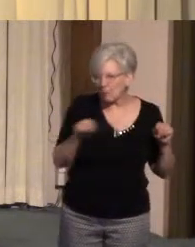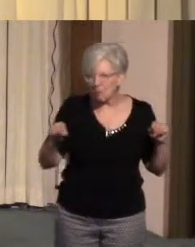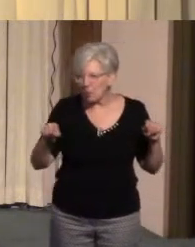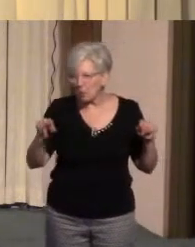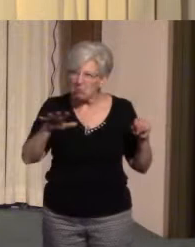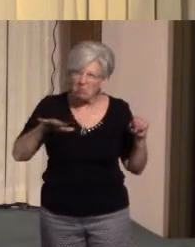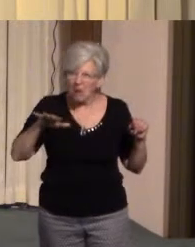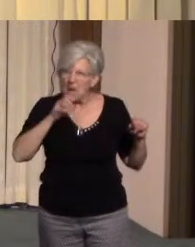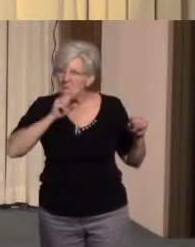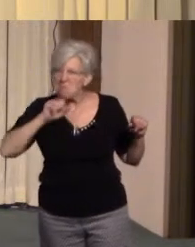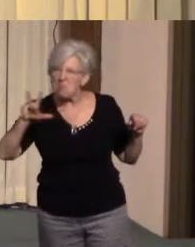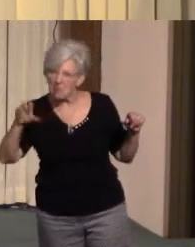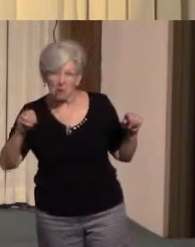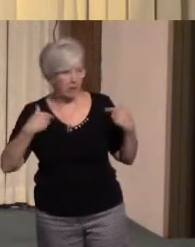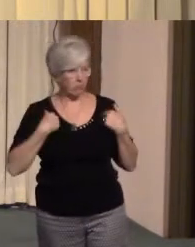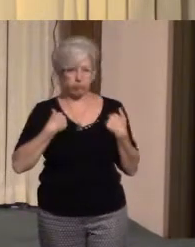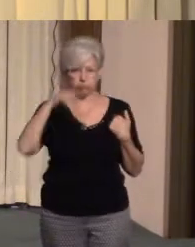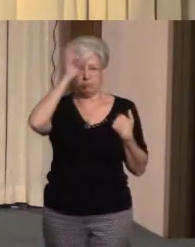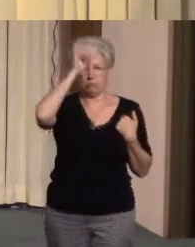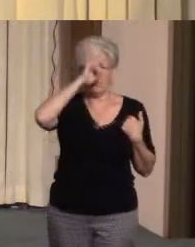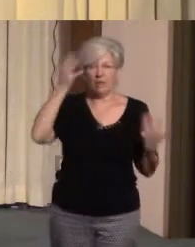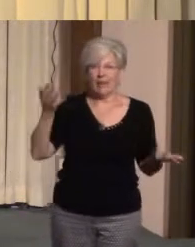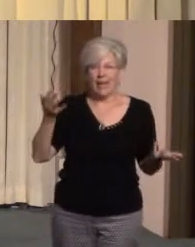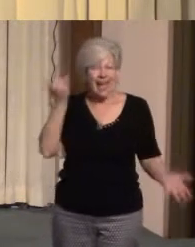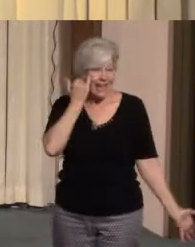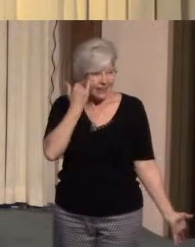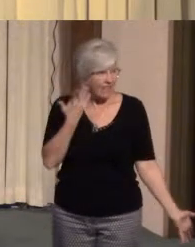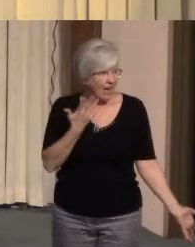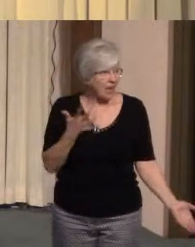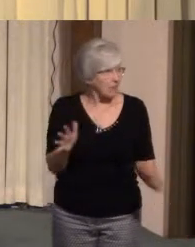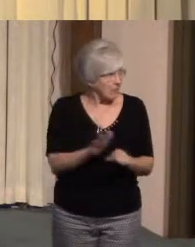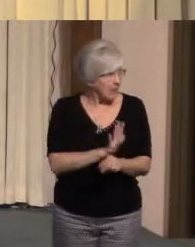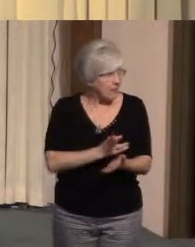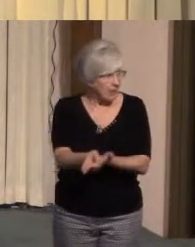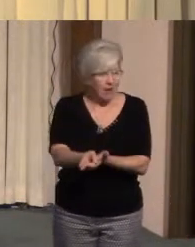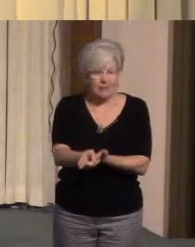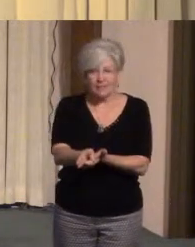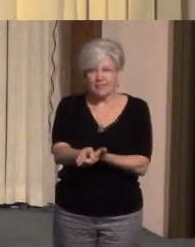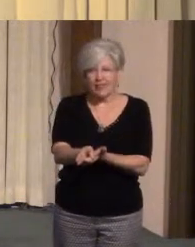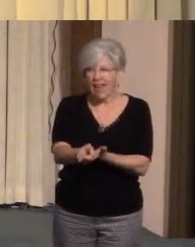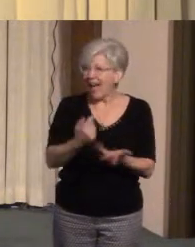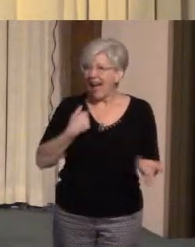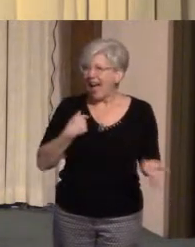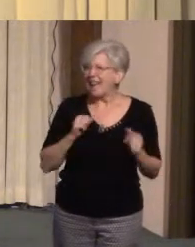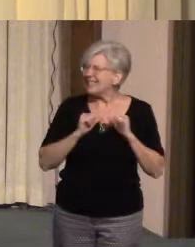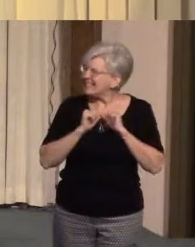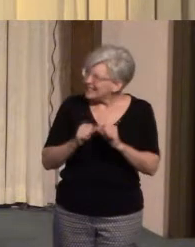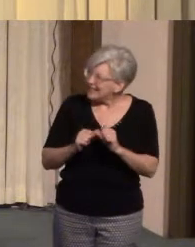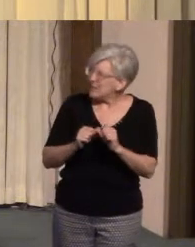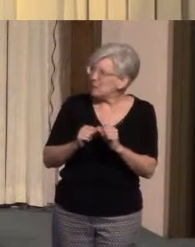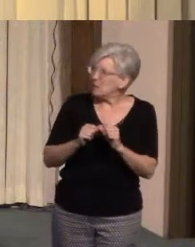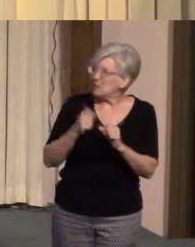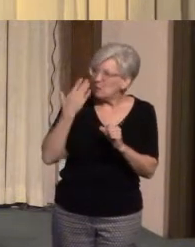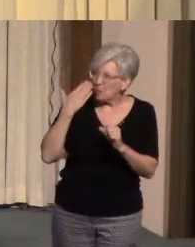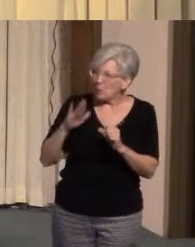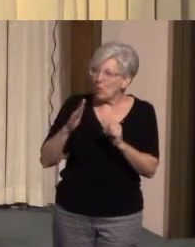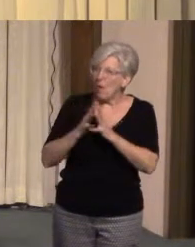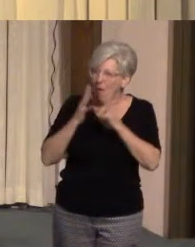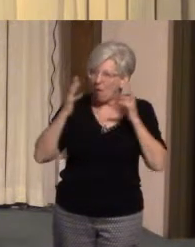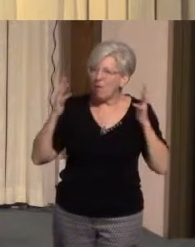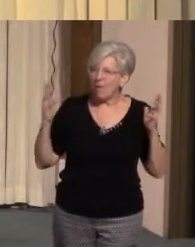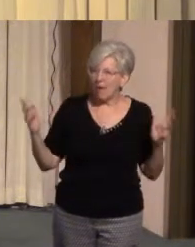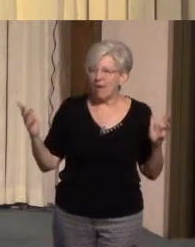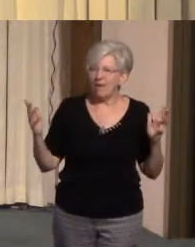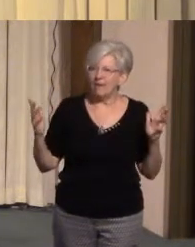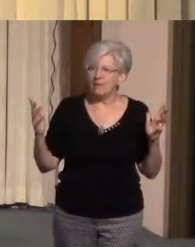in my early mid-30s. I didn't know, and if I'm being completely honest, I still don't know